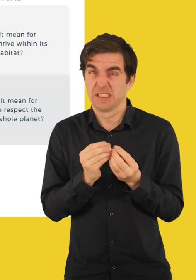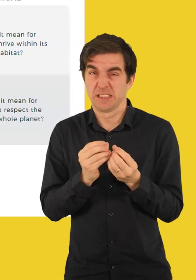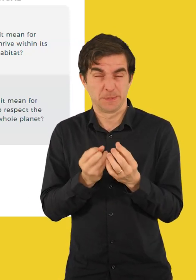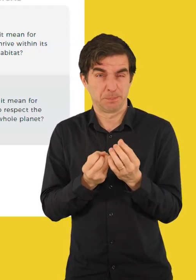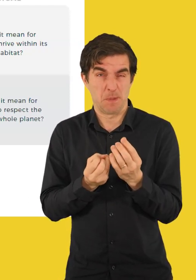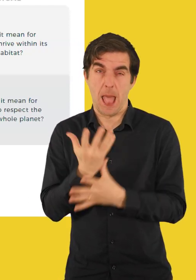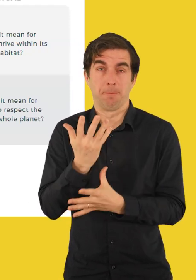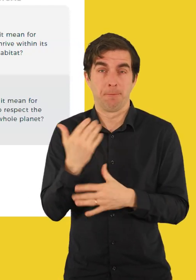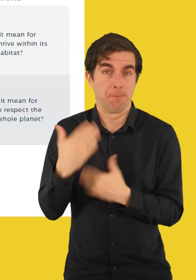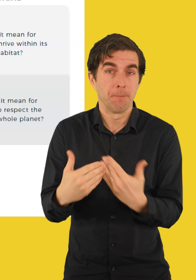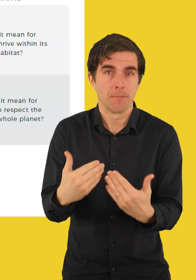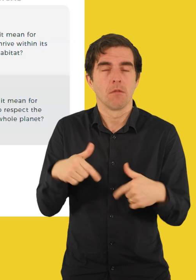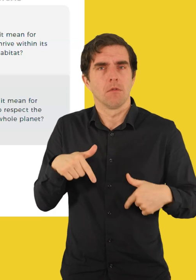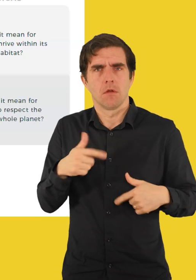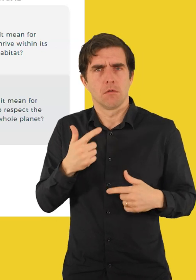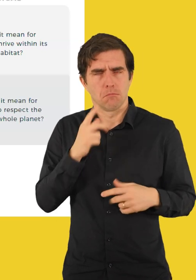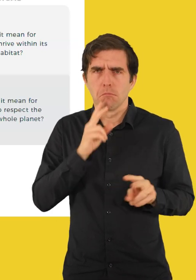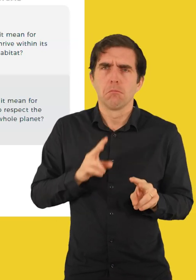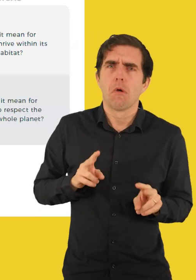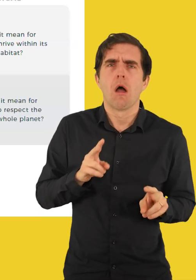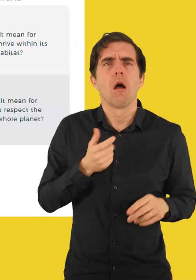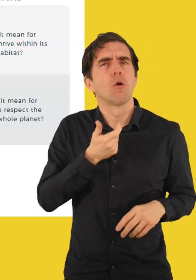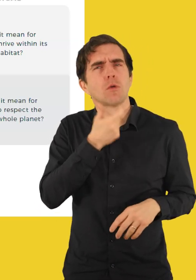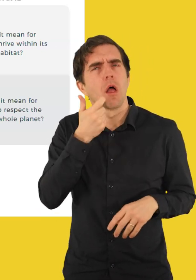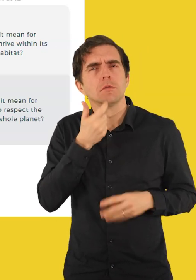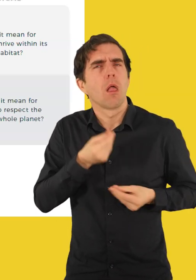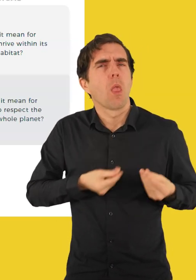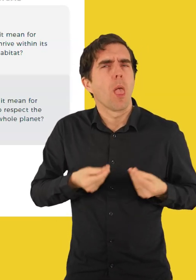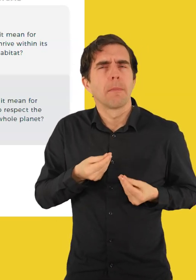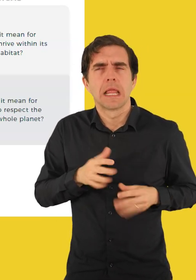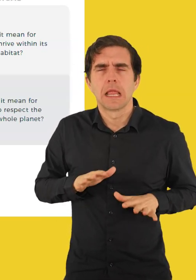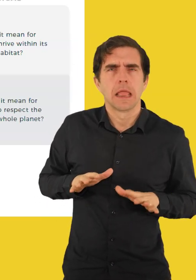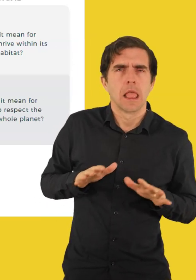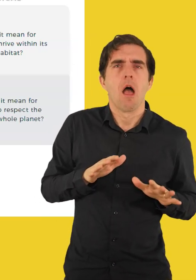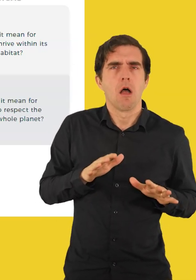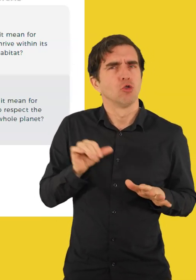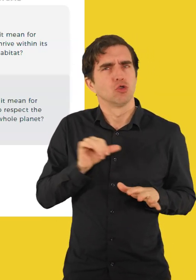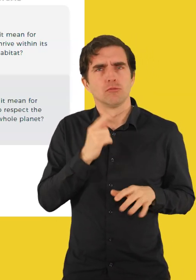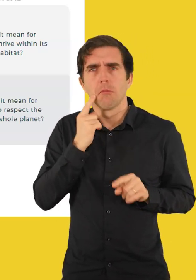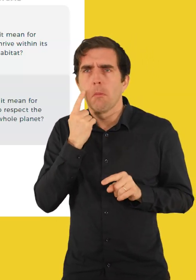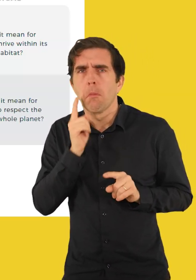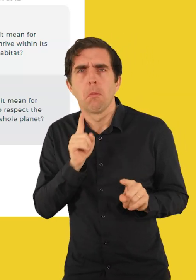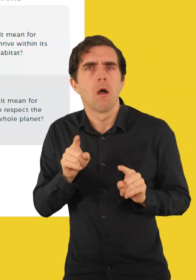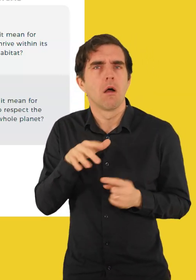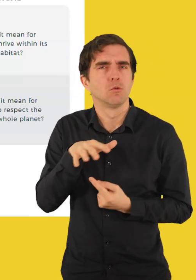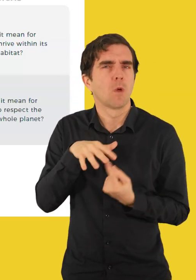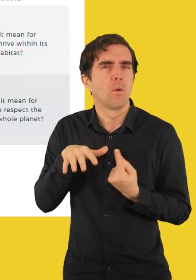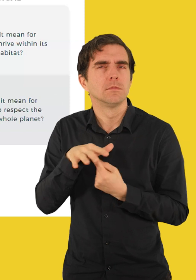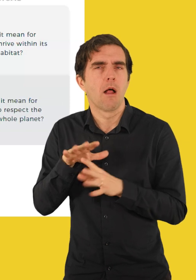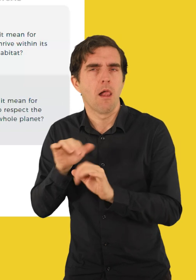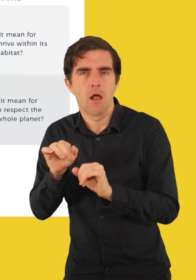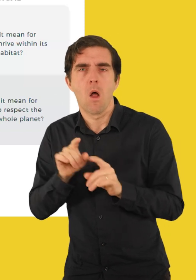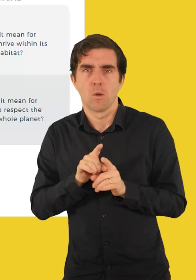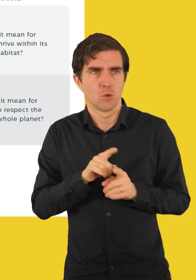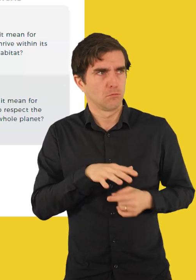here. And that is, if we look at the donut from a city perspective, we should look at these four different lenses: the social,